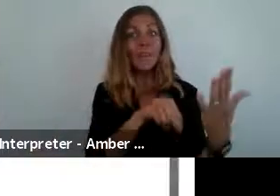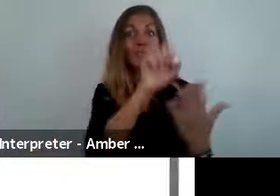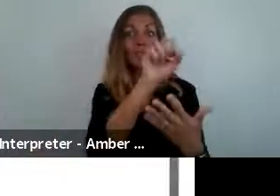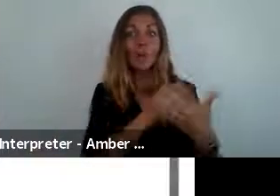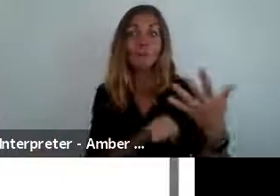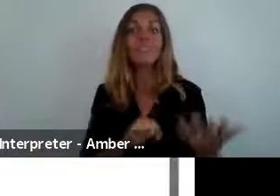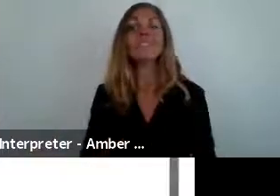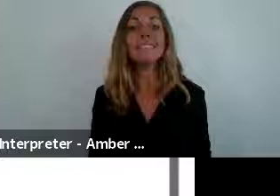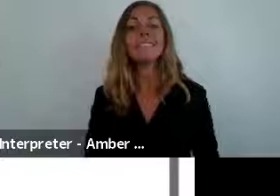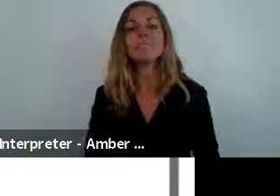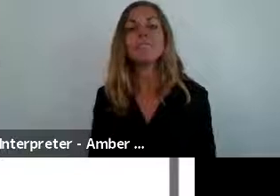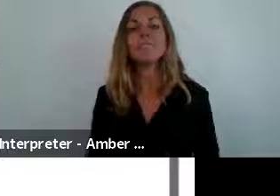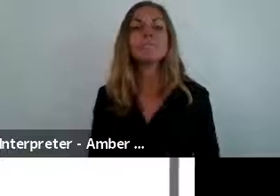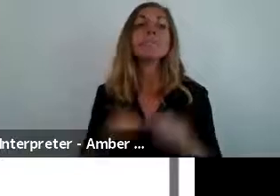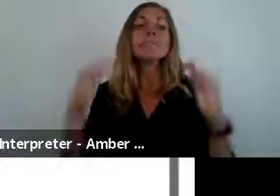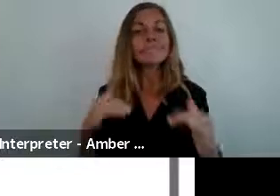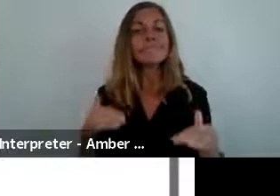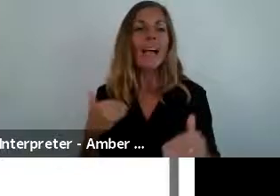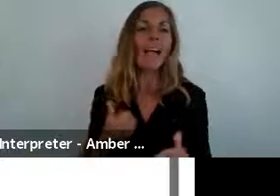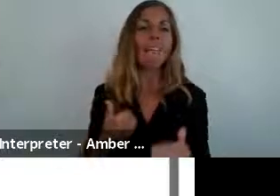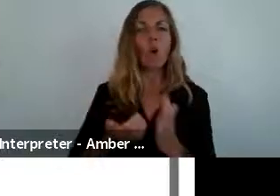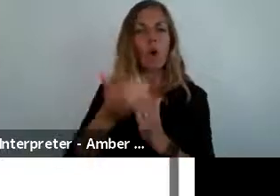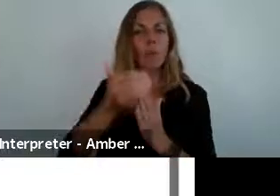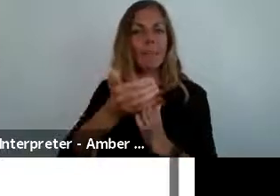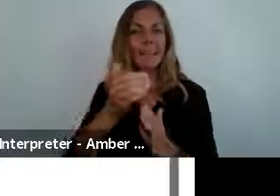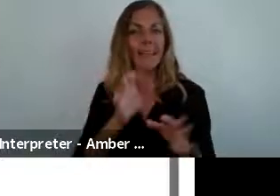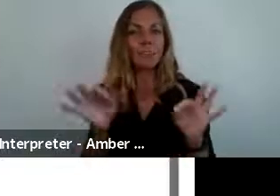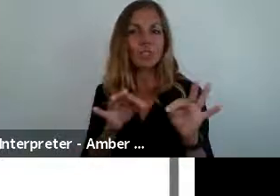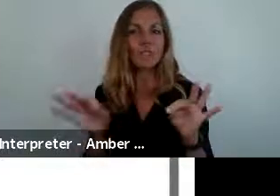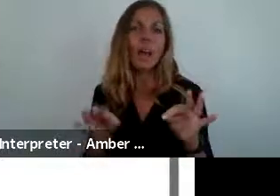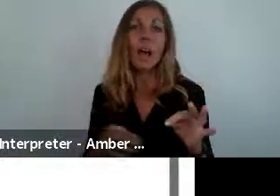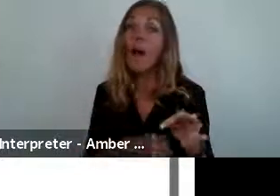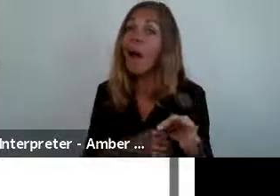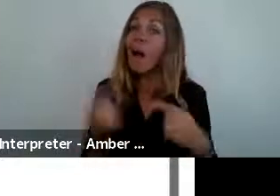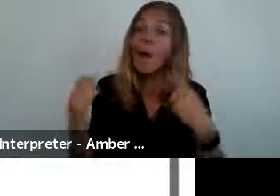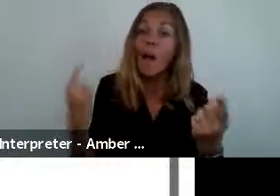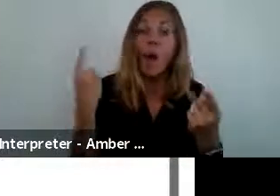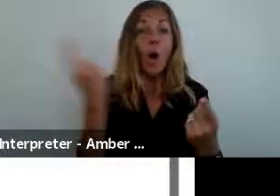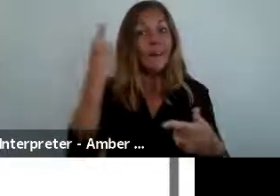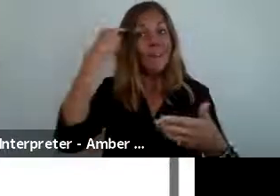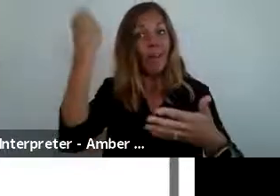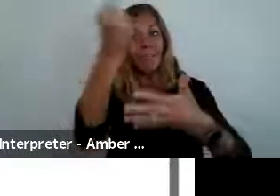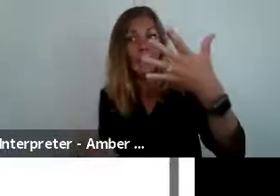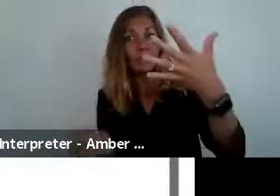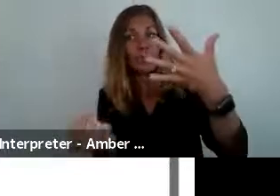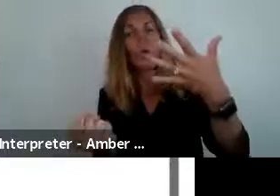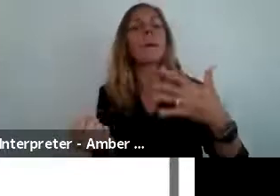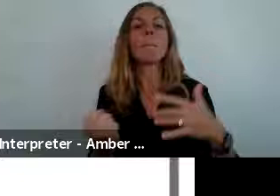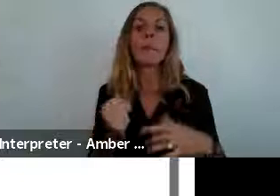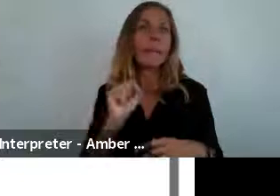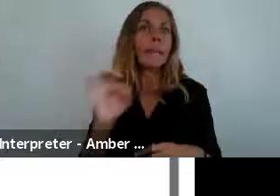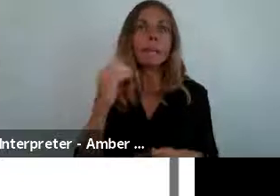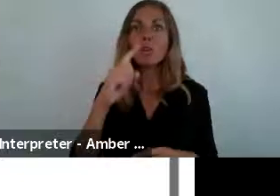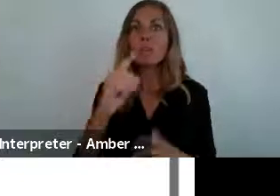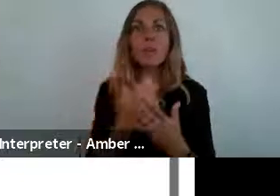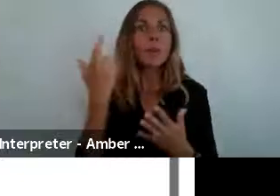of course, there's automated captions. So I always consider this last resort. If for whatever reason captioning is not able to